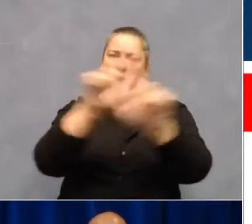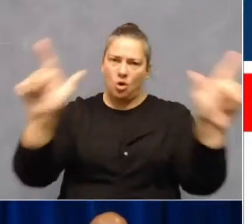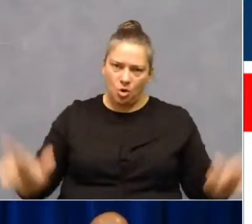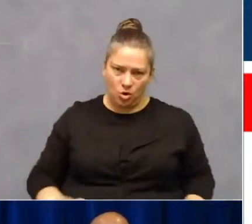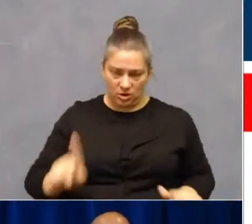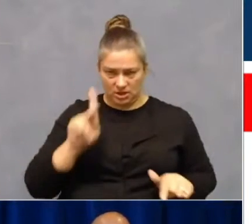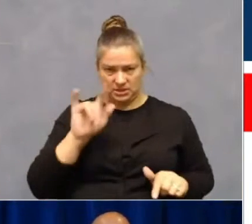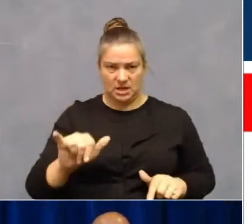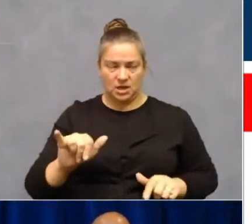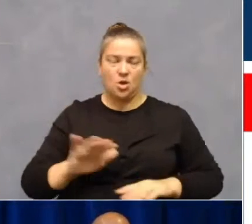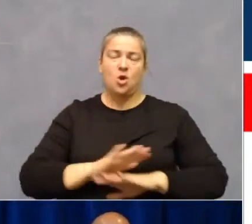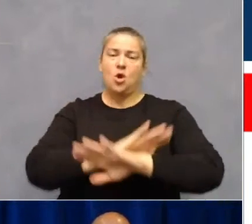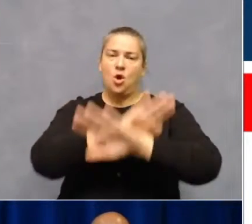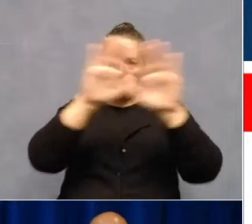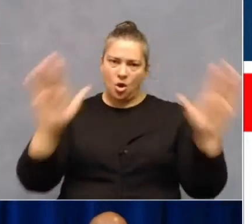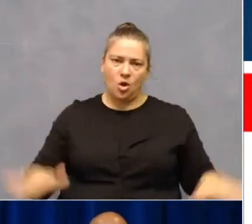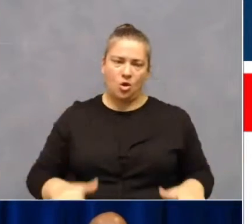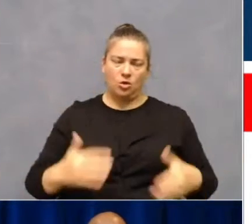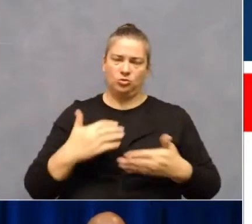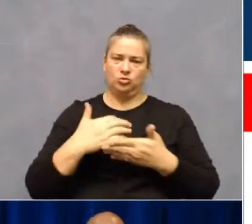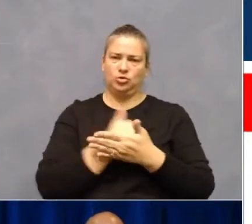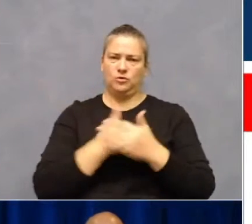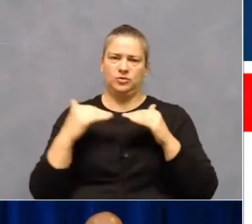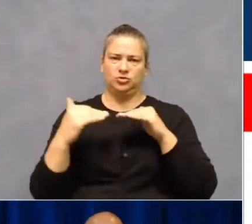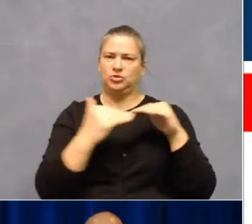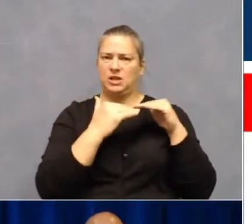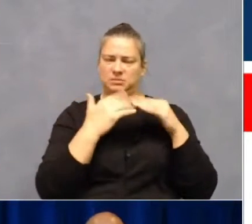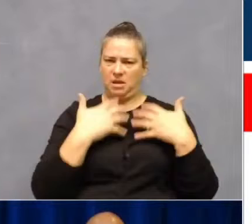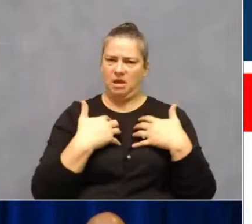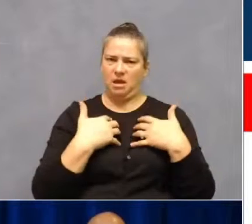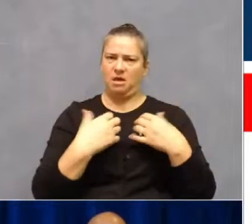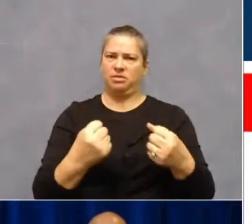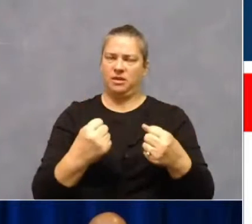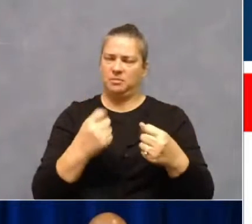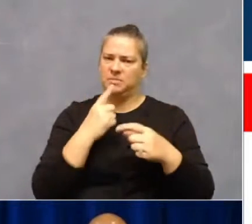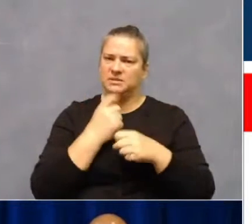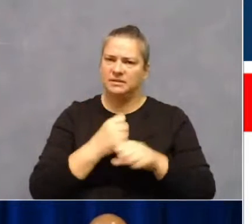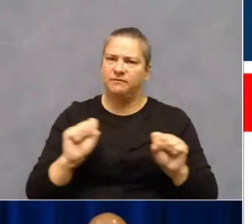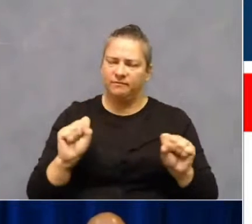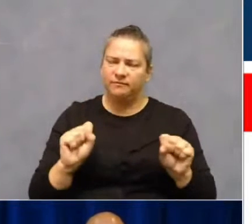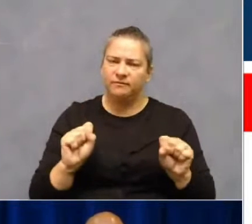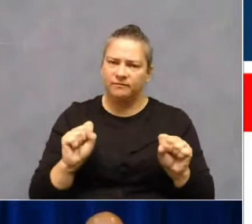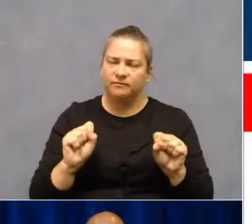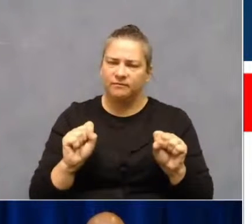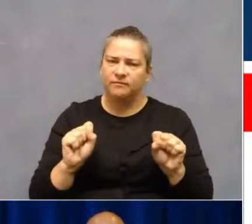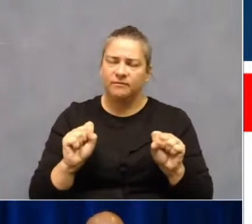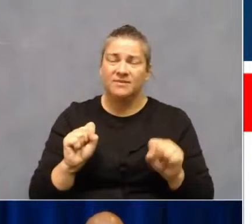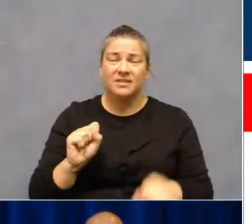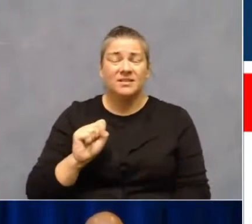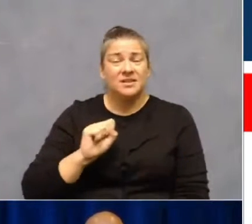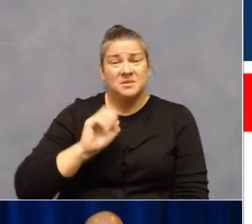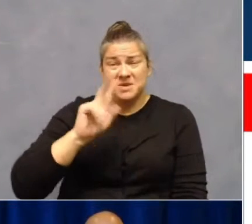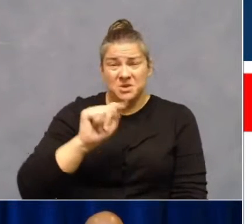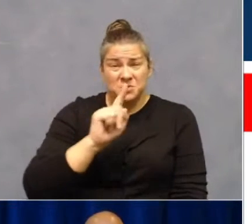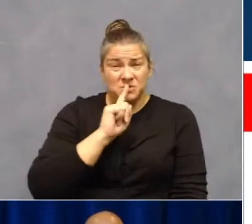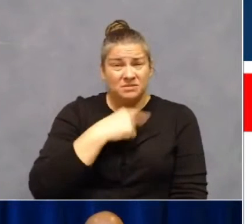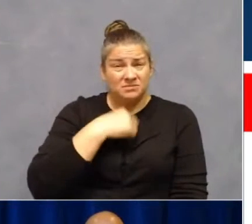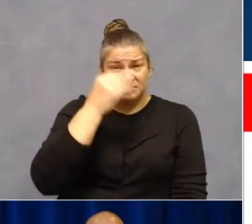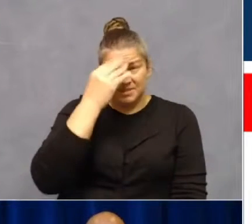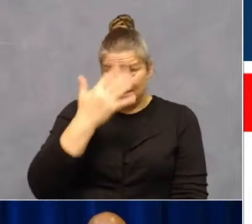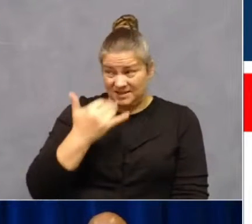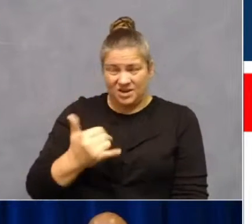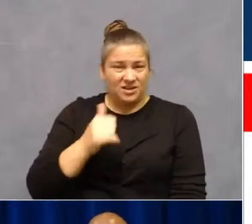be healthy and stay safe from this disease. But I got to tell you, it is not a good time to be out in